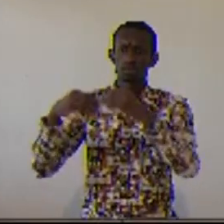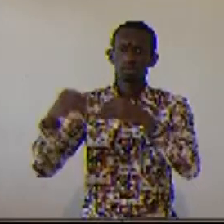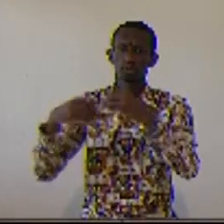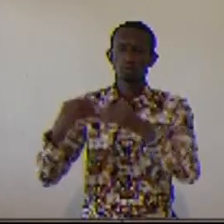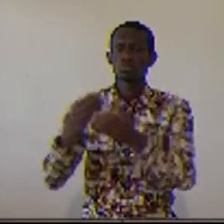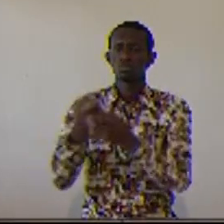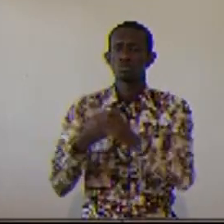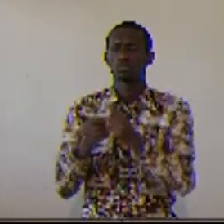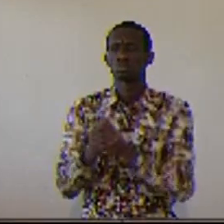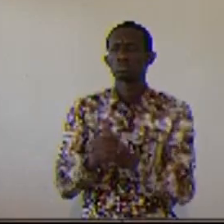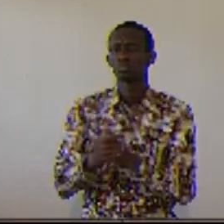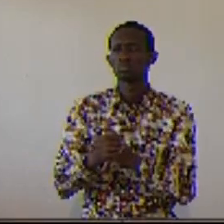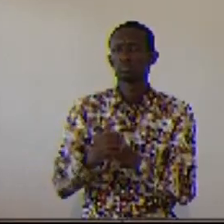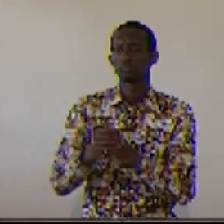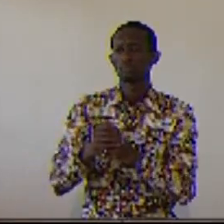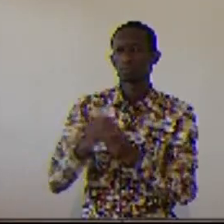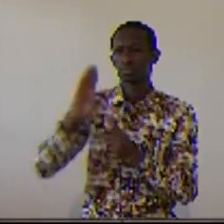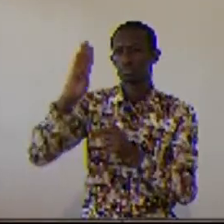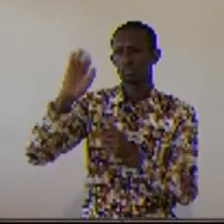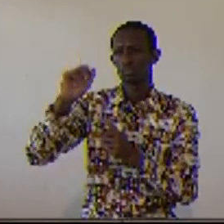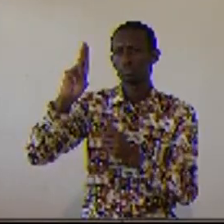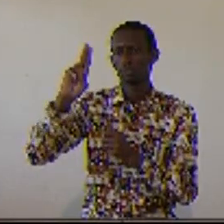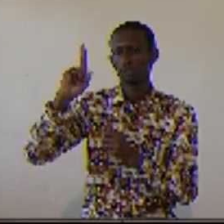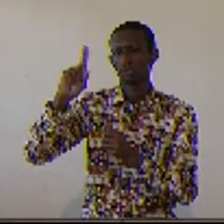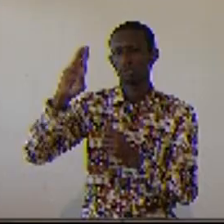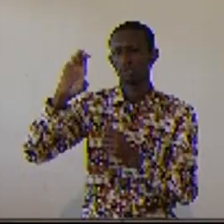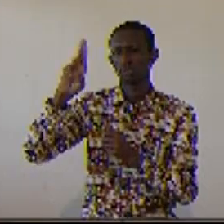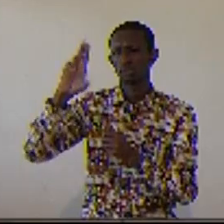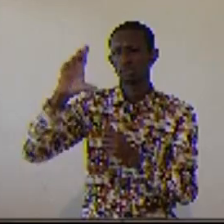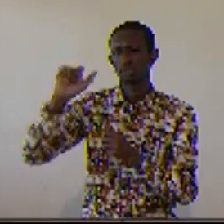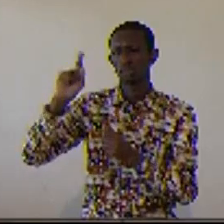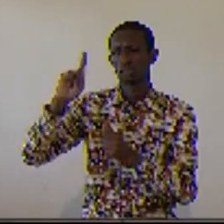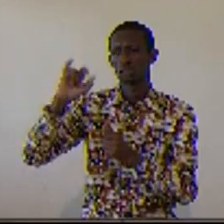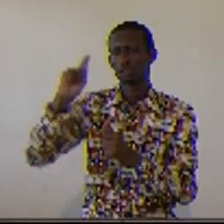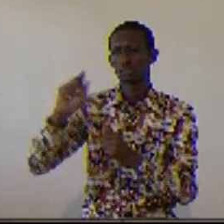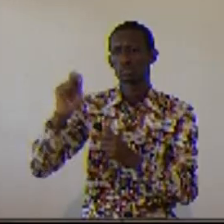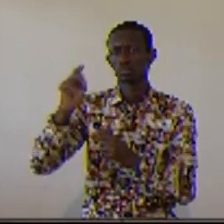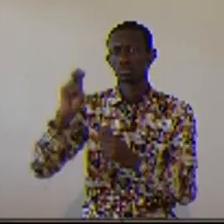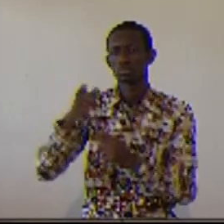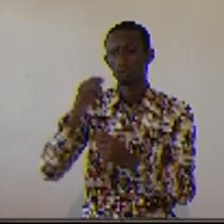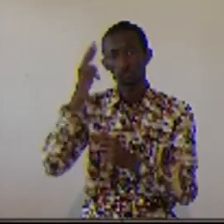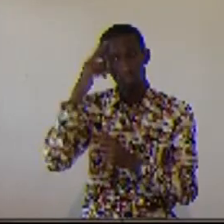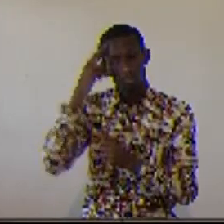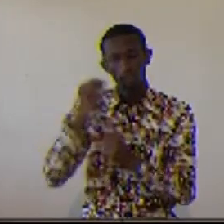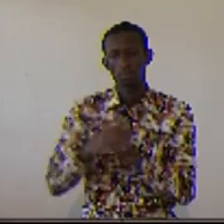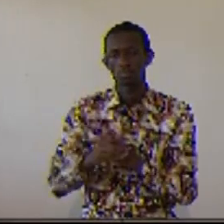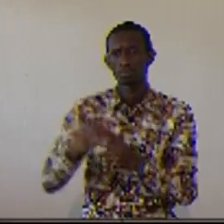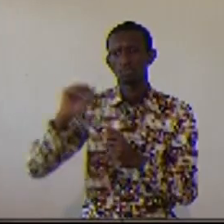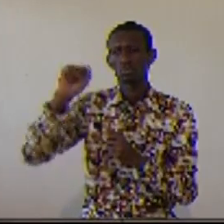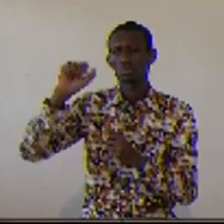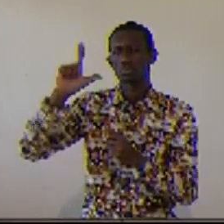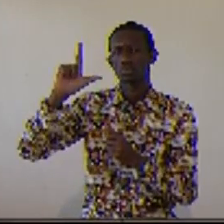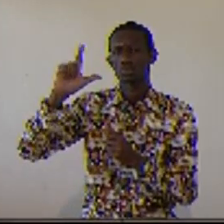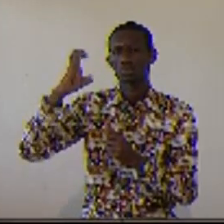that enters. And therefore, in the solution at one time. Remember in alcohols, why